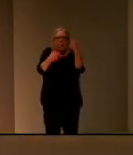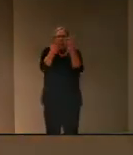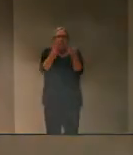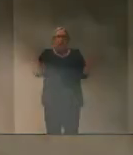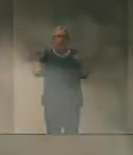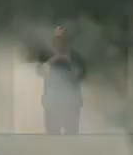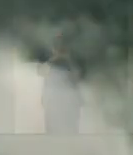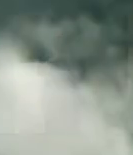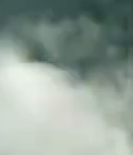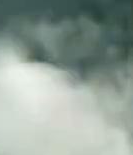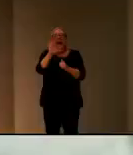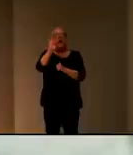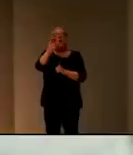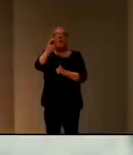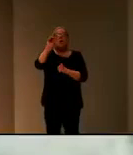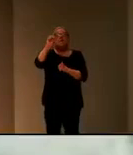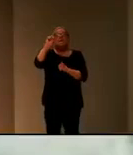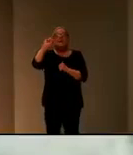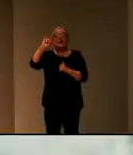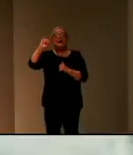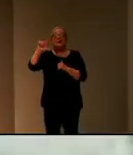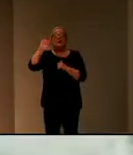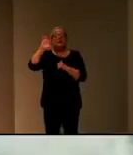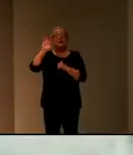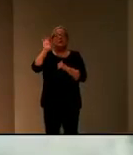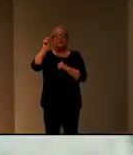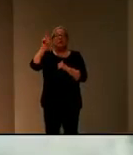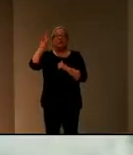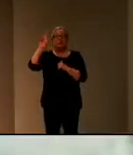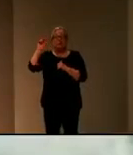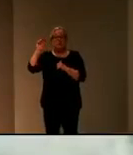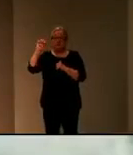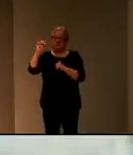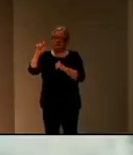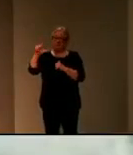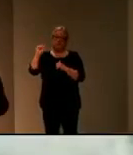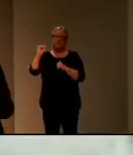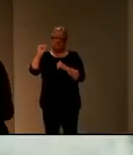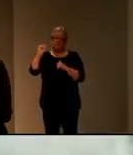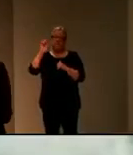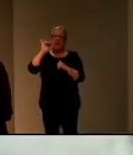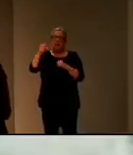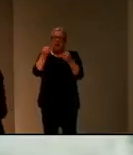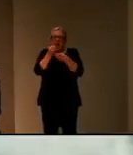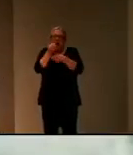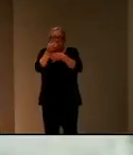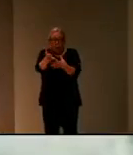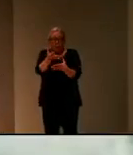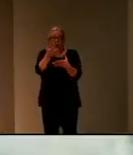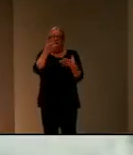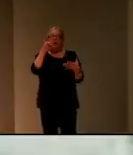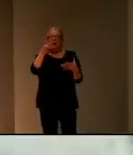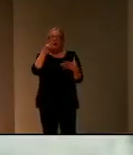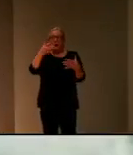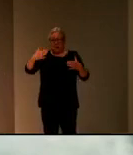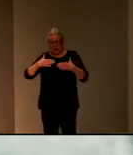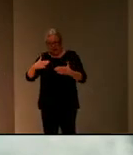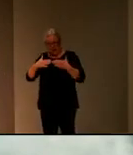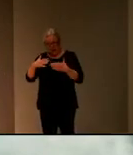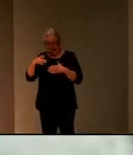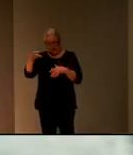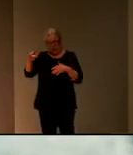The burning of fossil fuels is driving air pollution that, as I said, not only causes asthma in